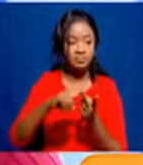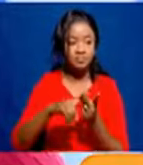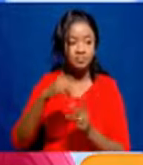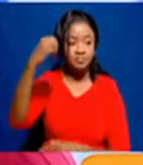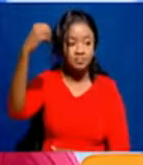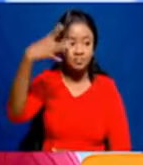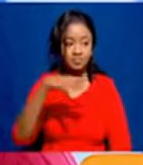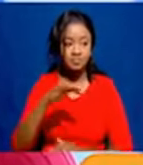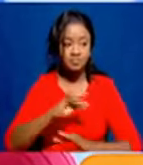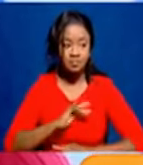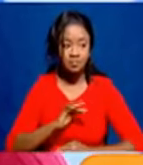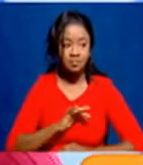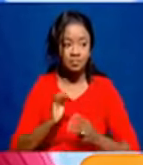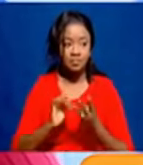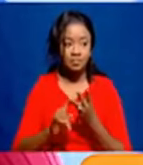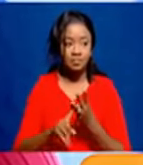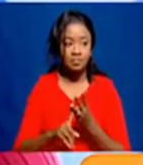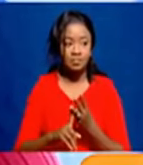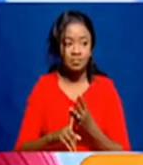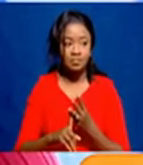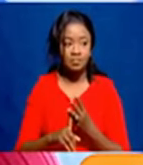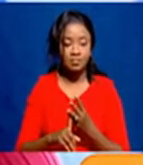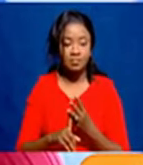security, energy mix diversity,